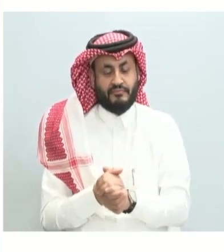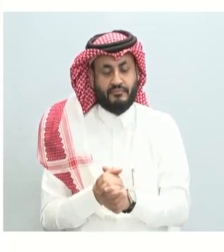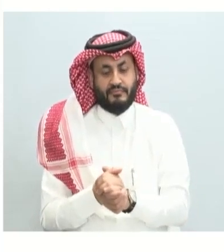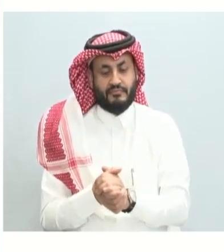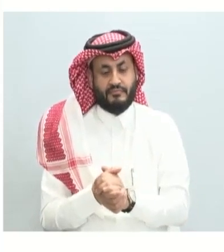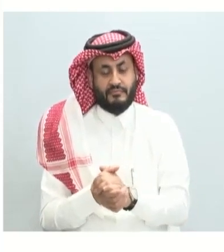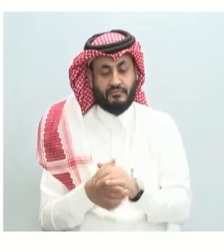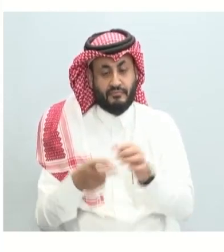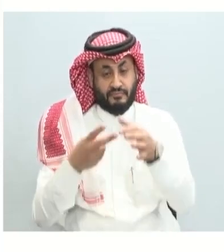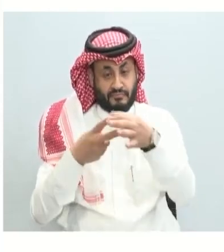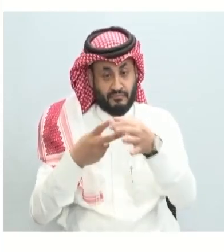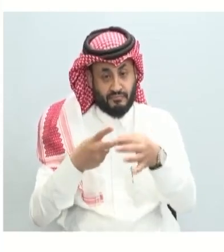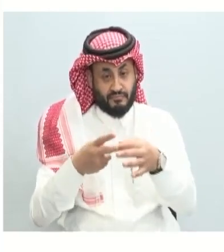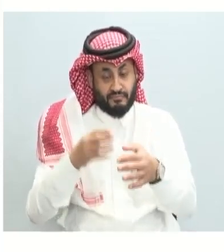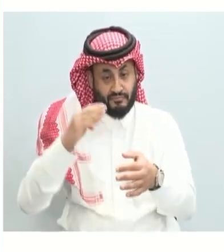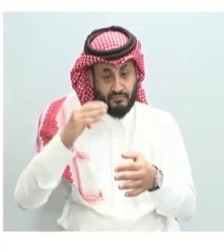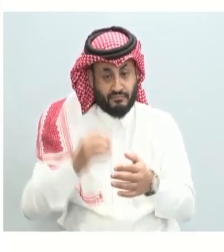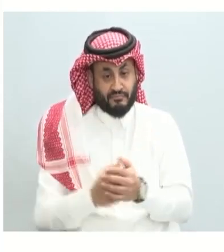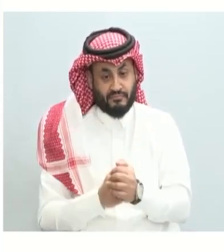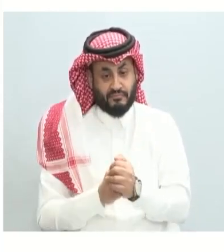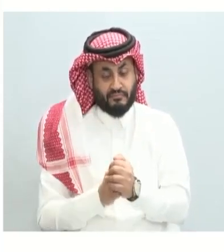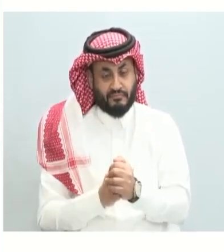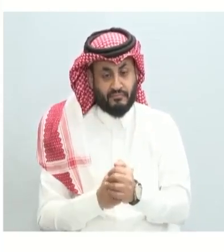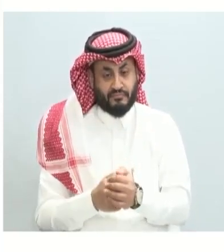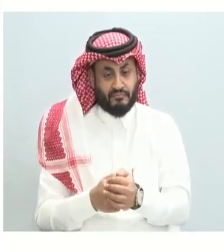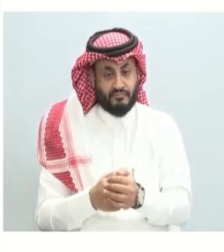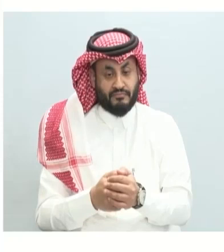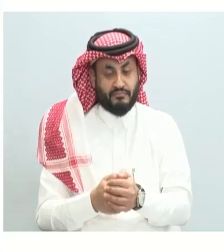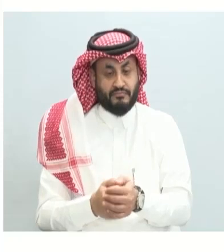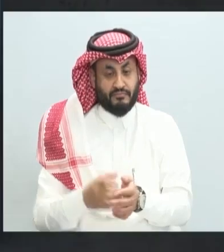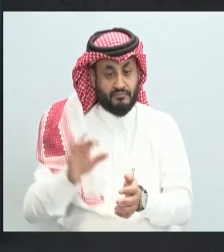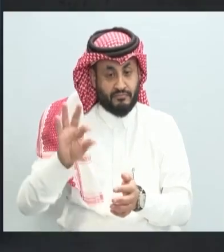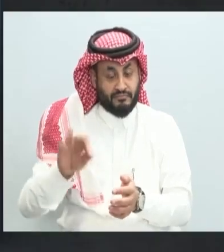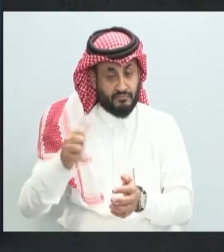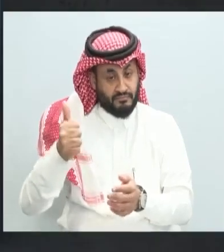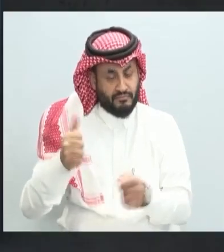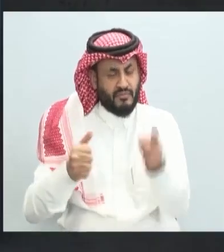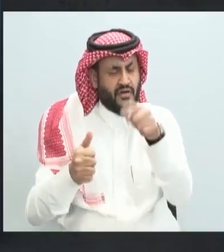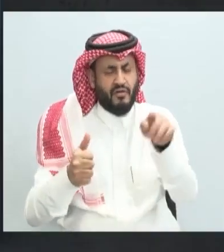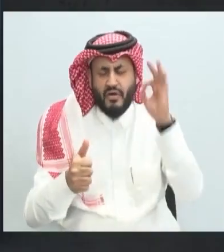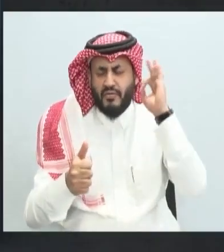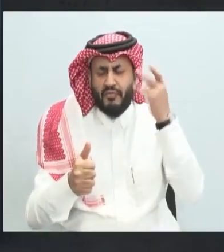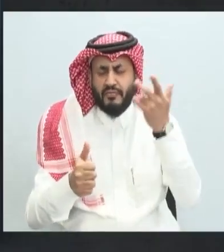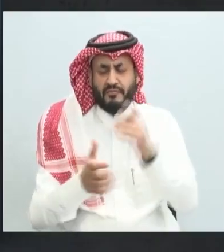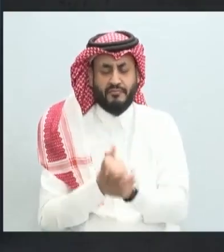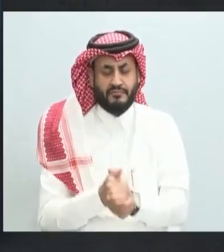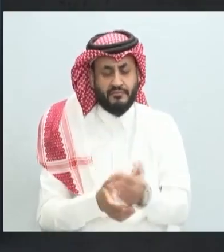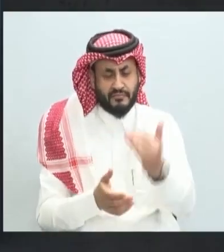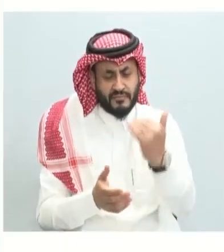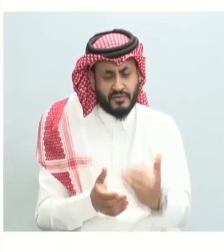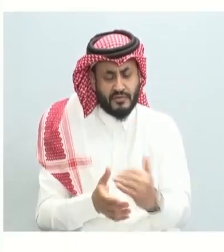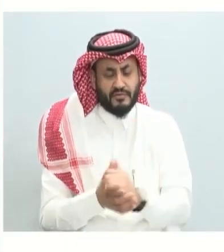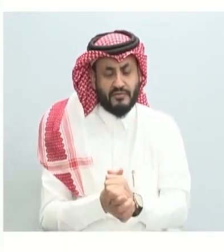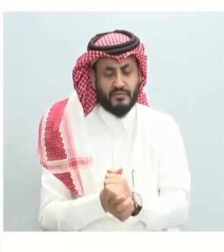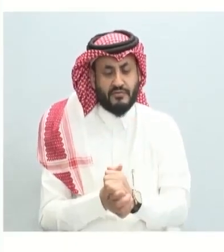we have two answers, 10 and 9. Circle the answer that you heard. And also here we